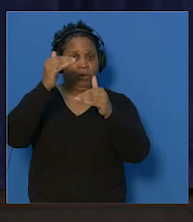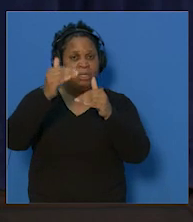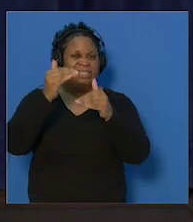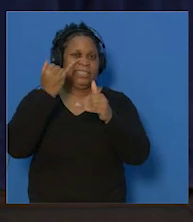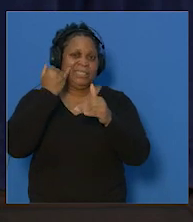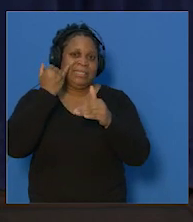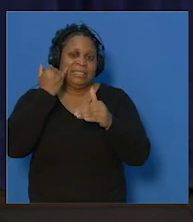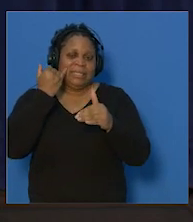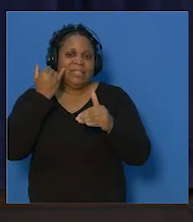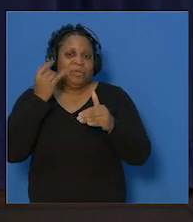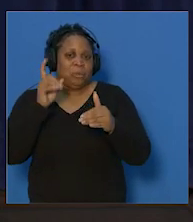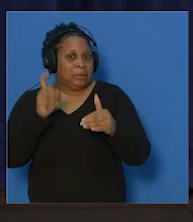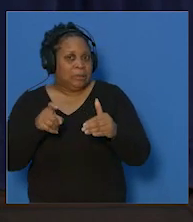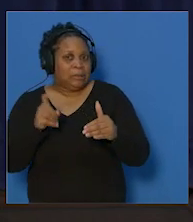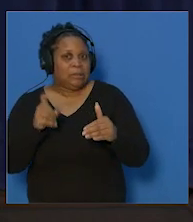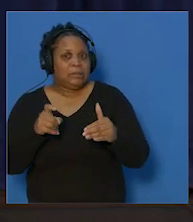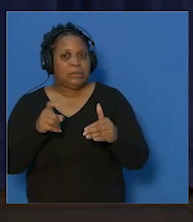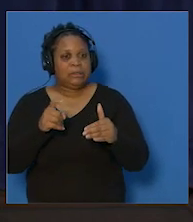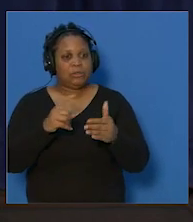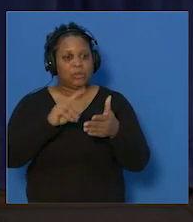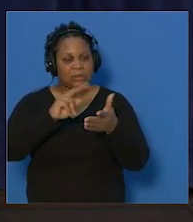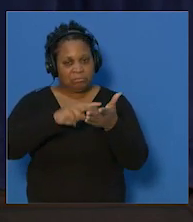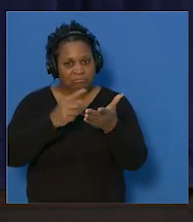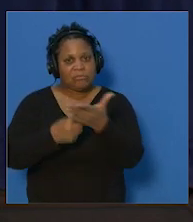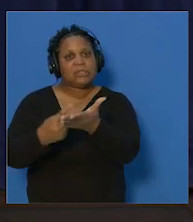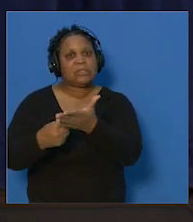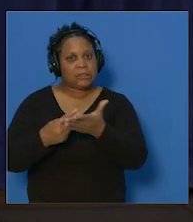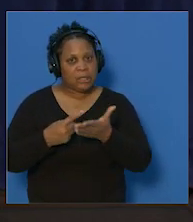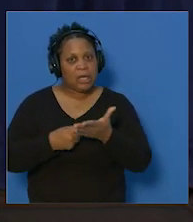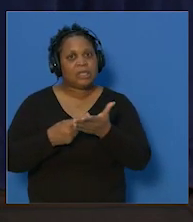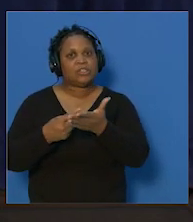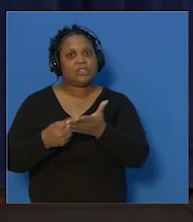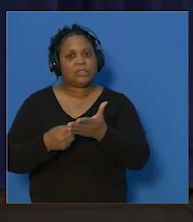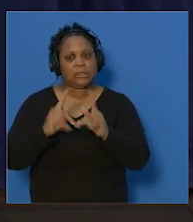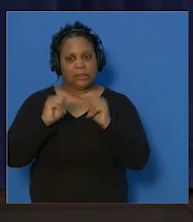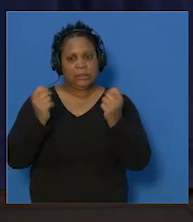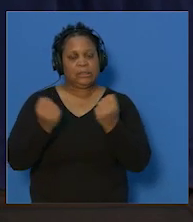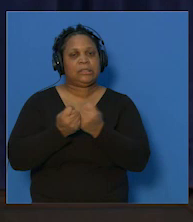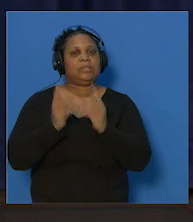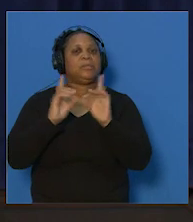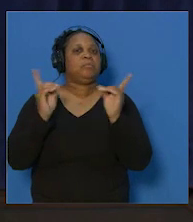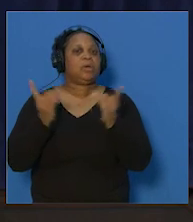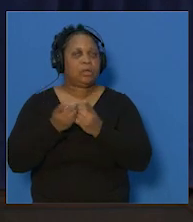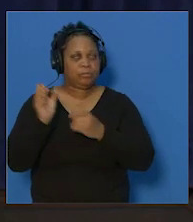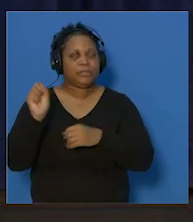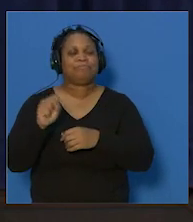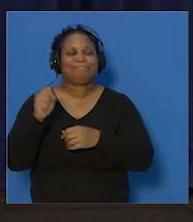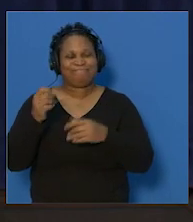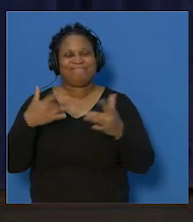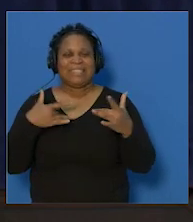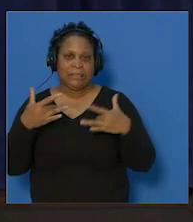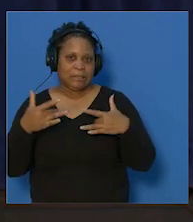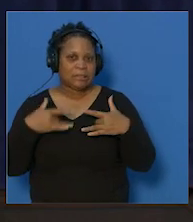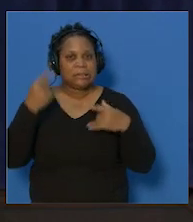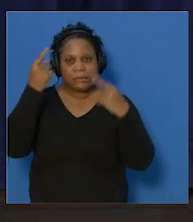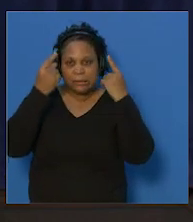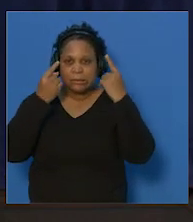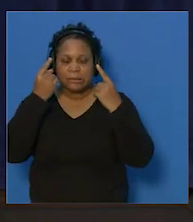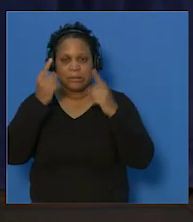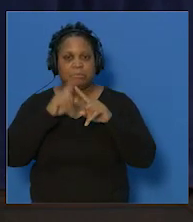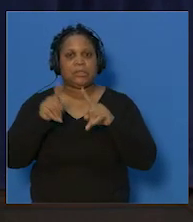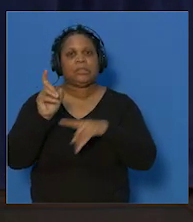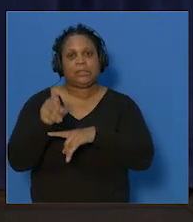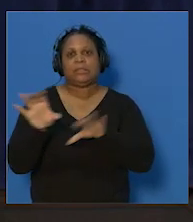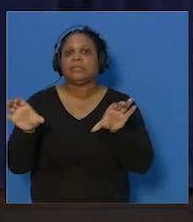comes down to having those types of discussions, those are things that our team at the department will consider, but it is something that will have to be